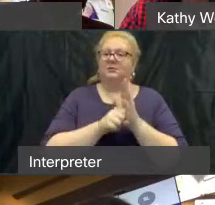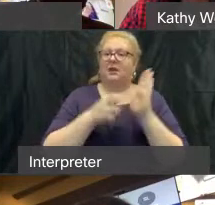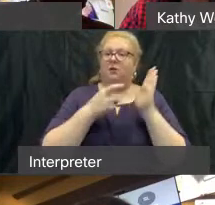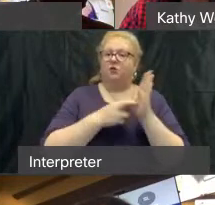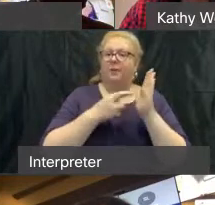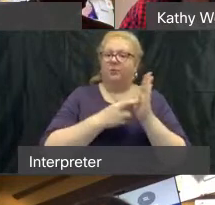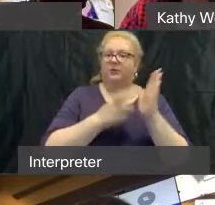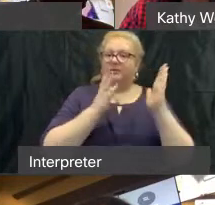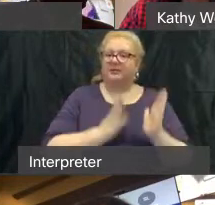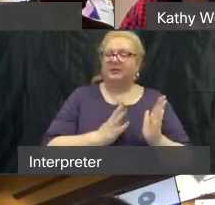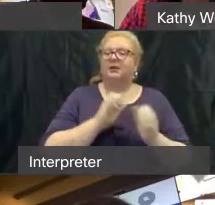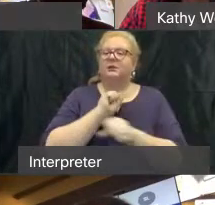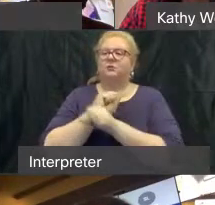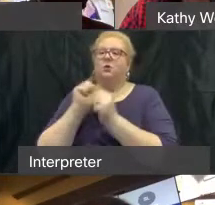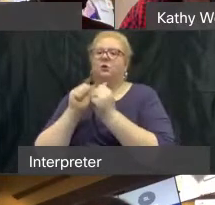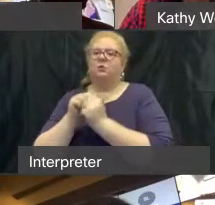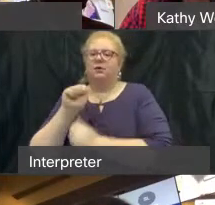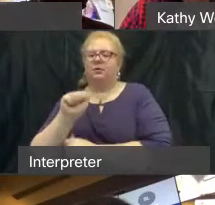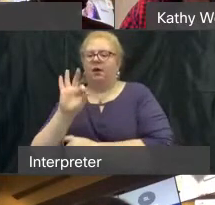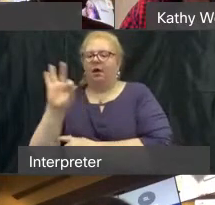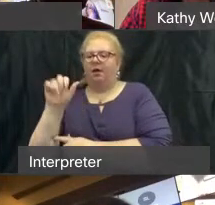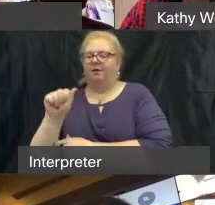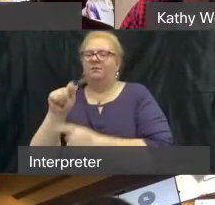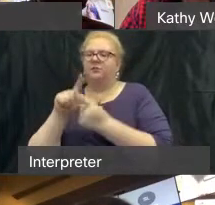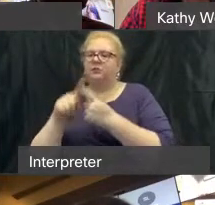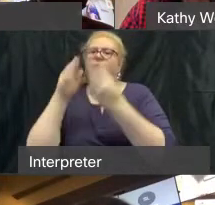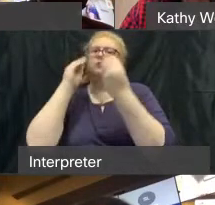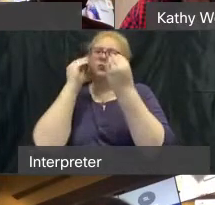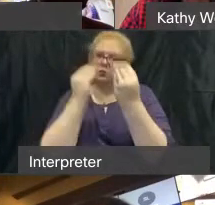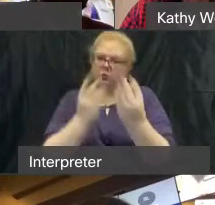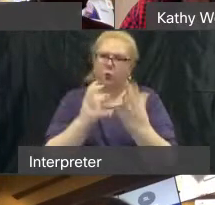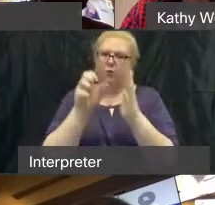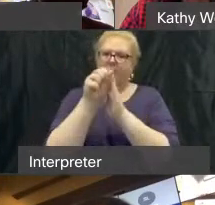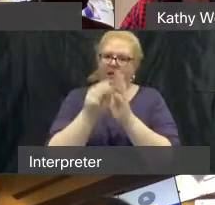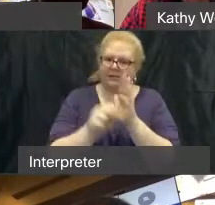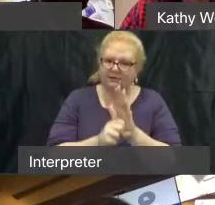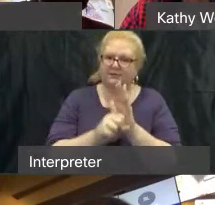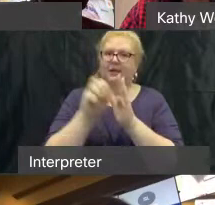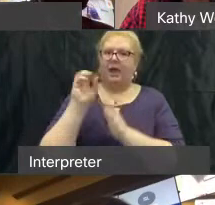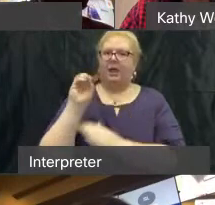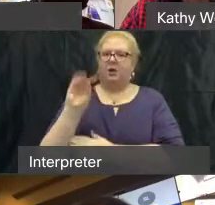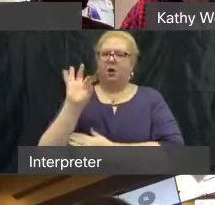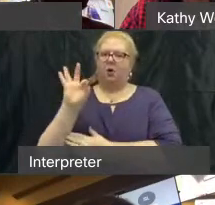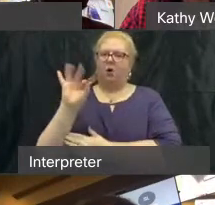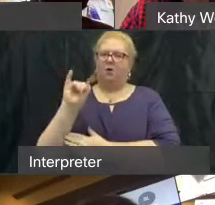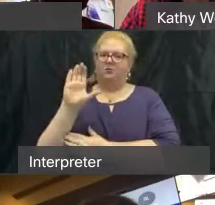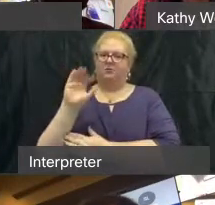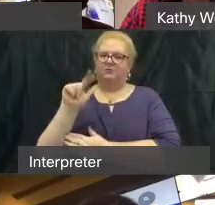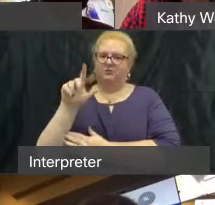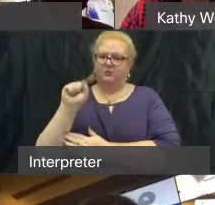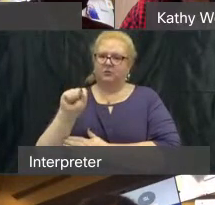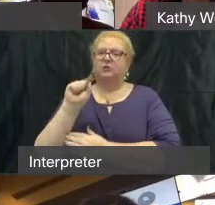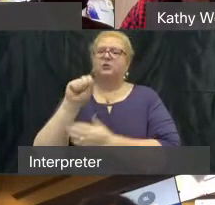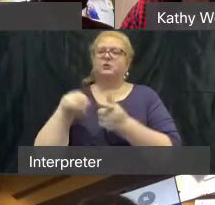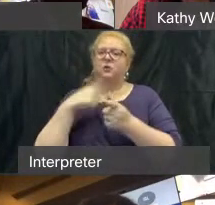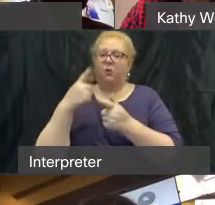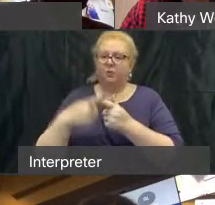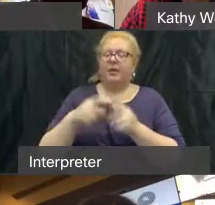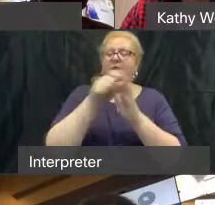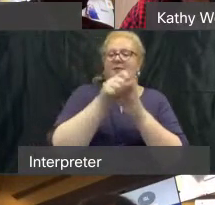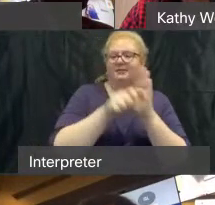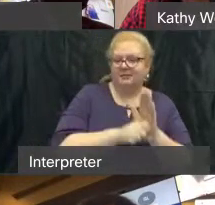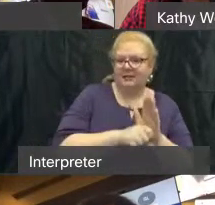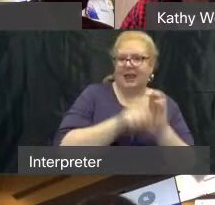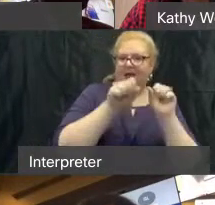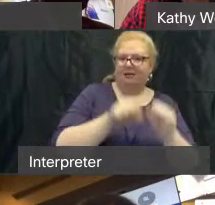to notify state officials, so they can at least notify us. But